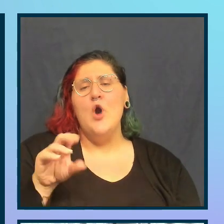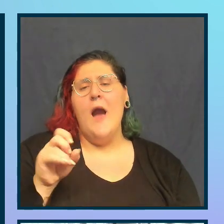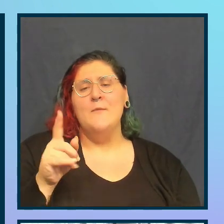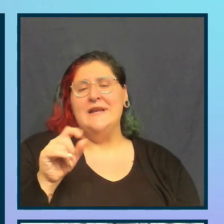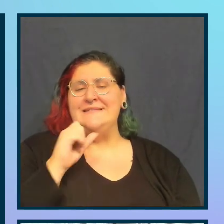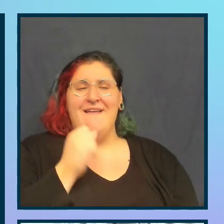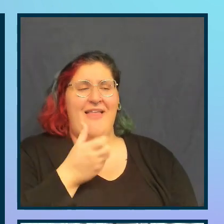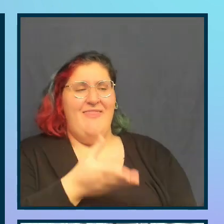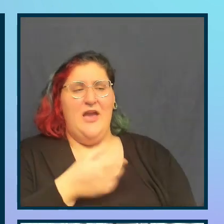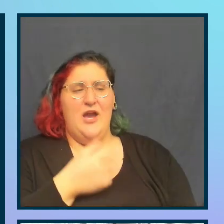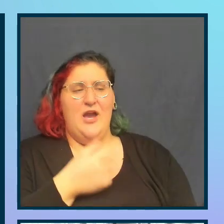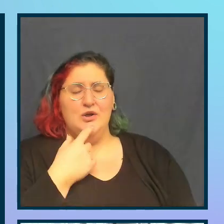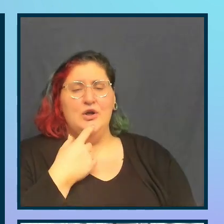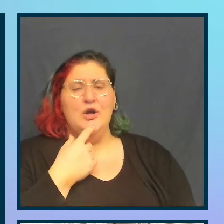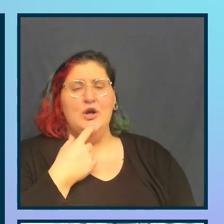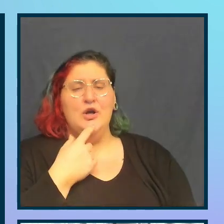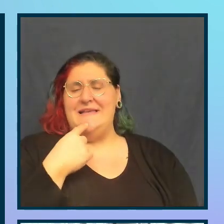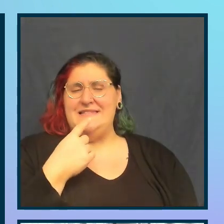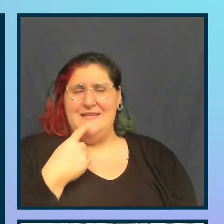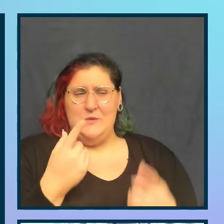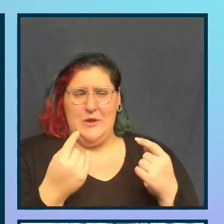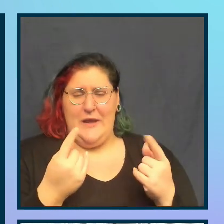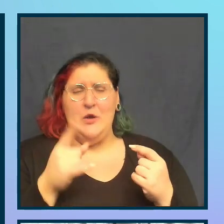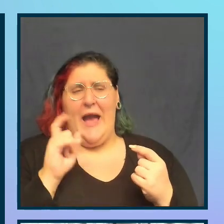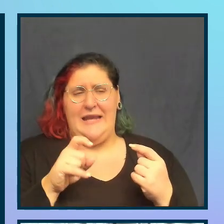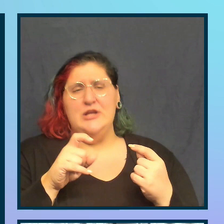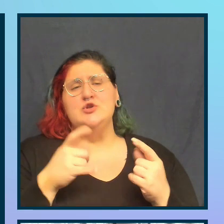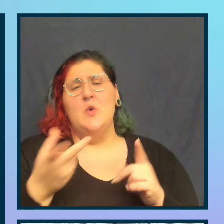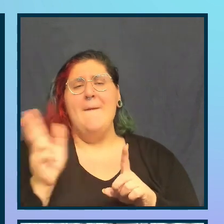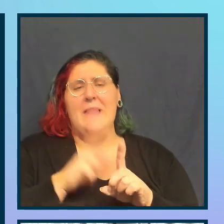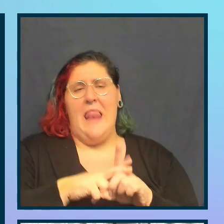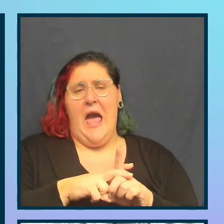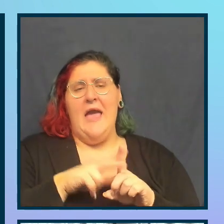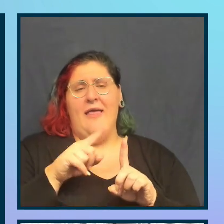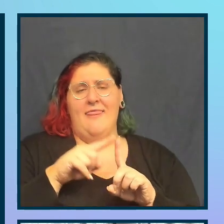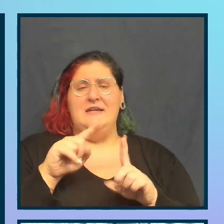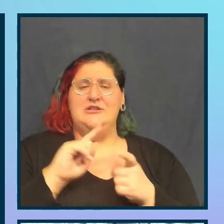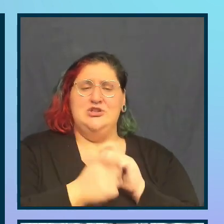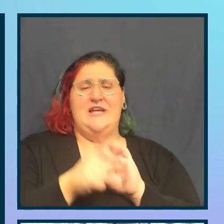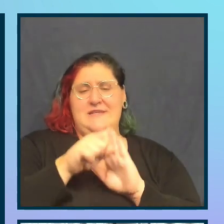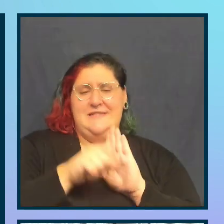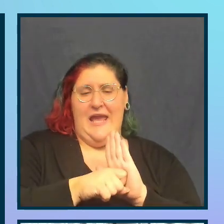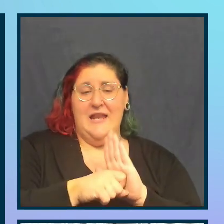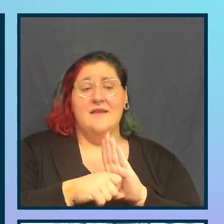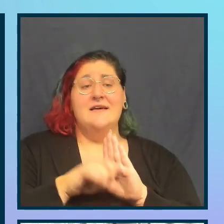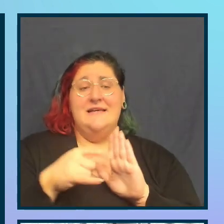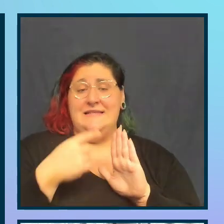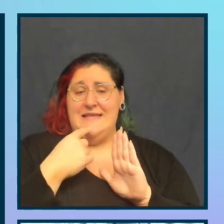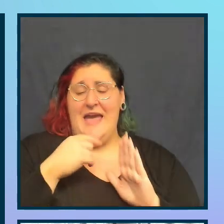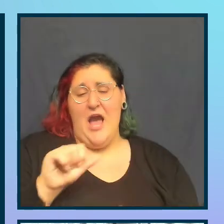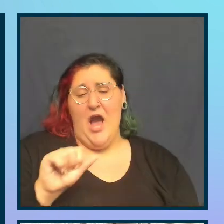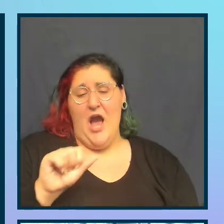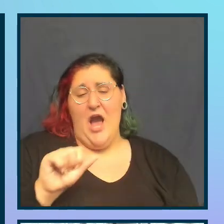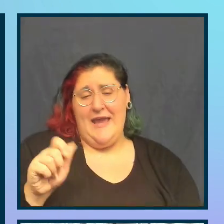it's telling me I need to apply the following states to the element, aria expanded equals false. So I'm going to go ahead and follow that suggestion as